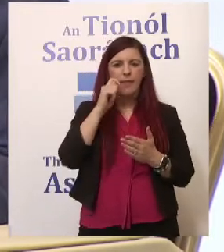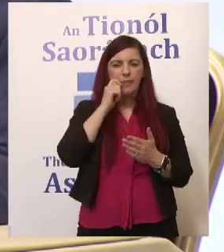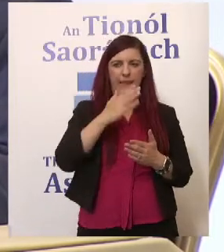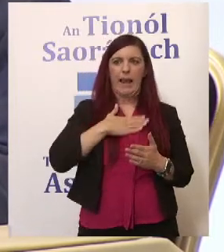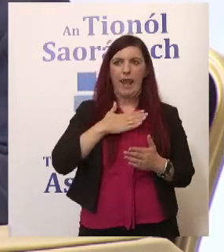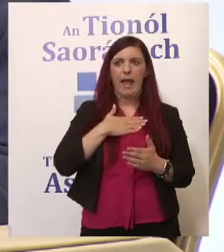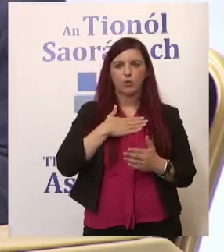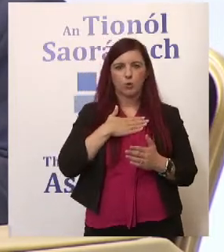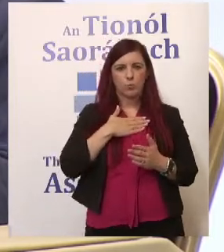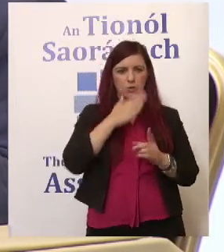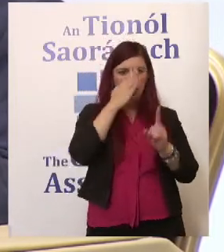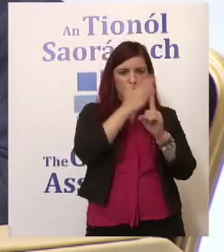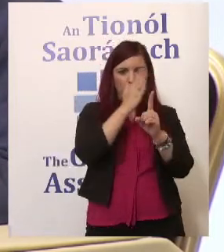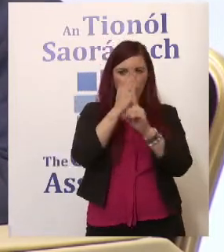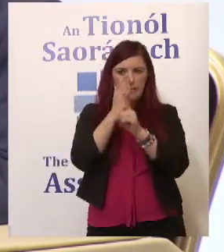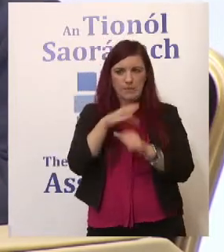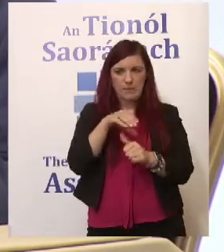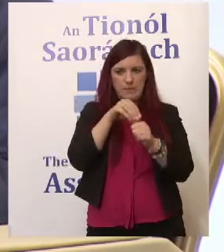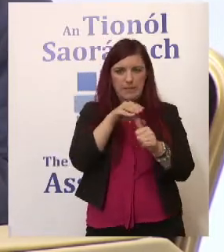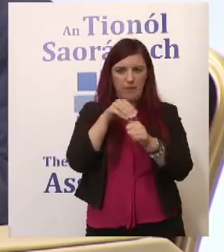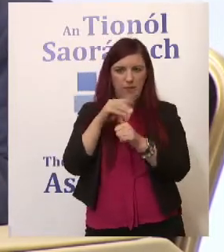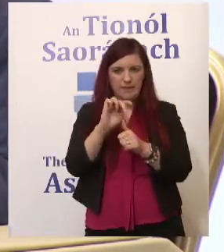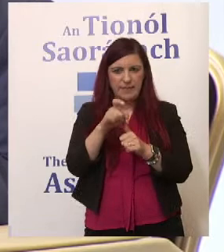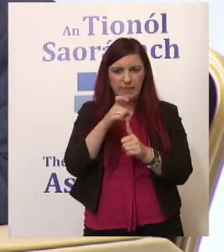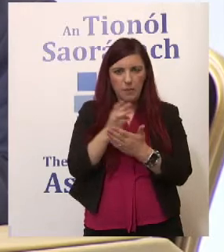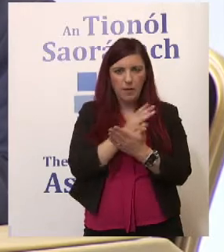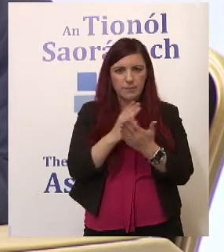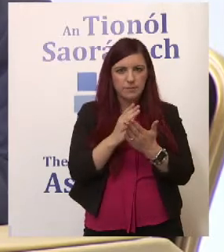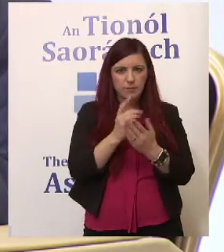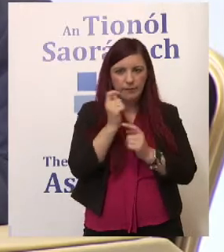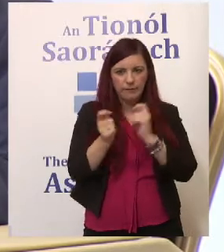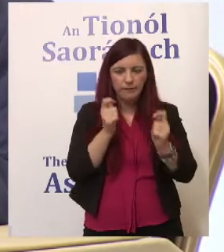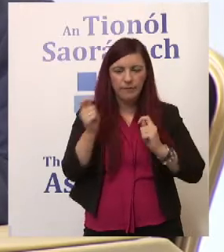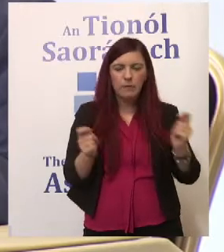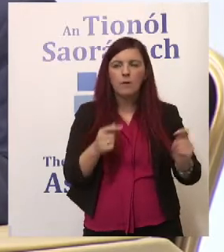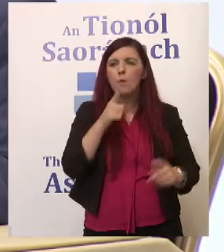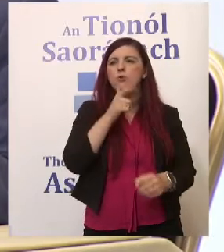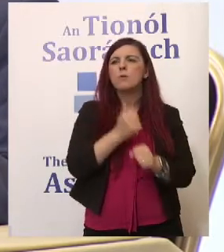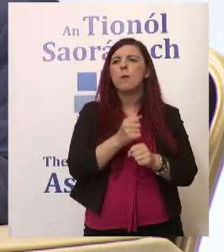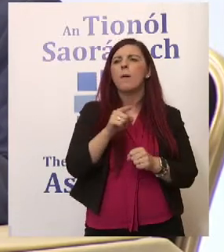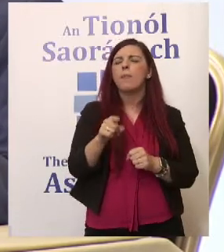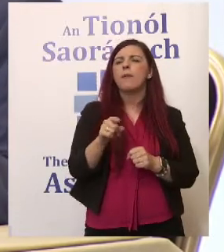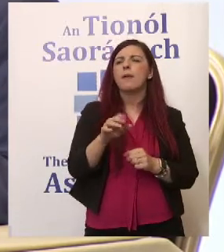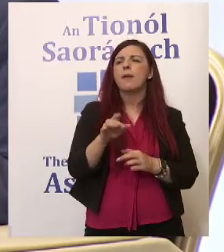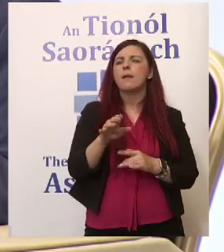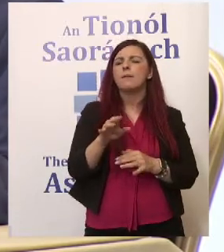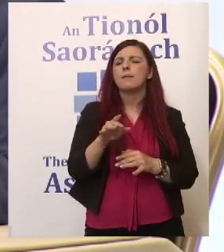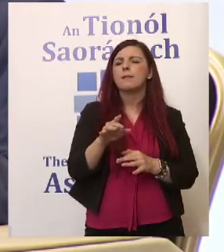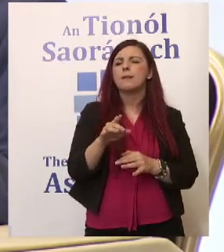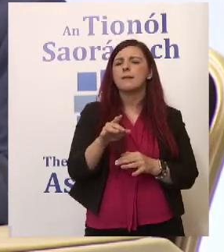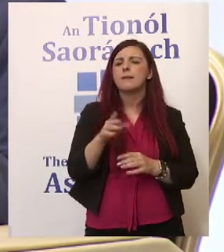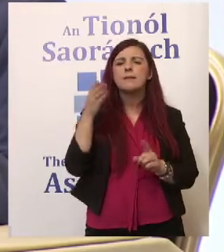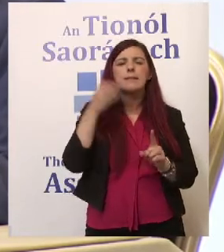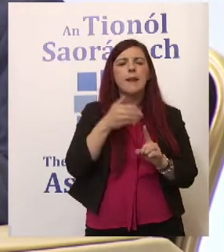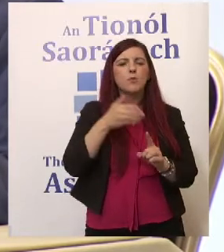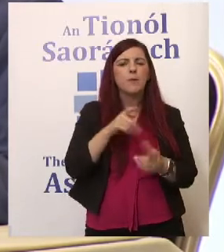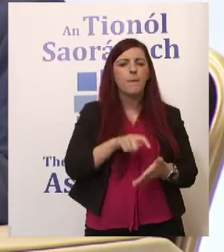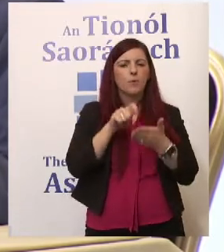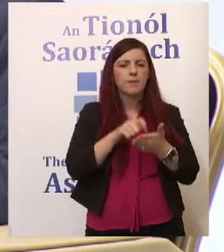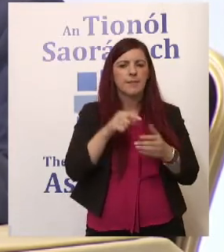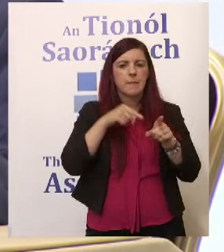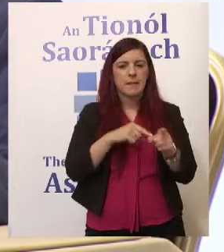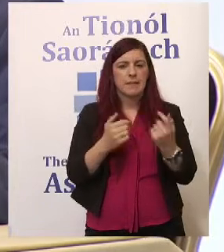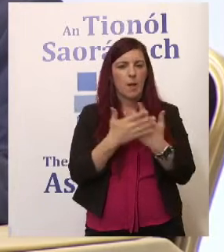particular pieces of taxation for other things. In relation to the deliberative budgeting point, It kind of depends on how much money